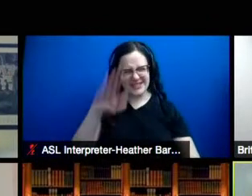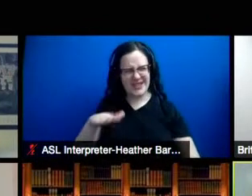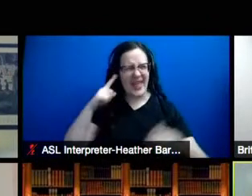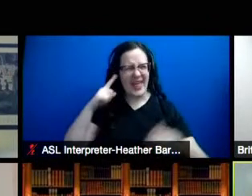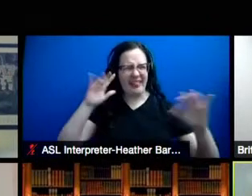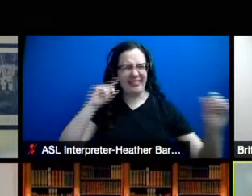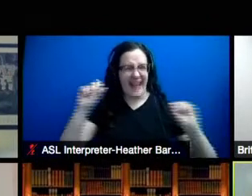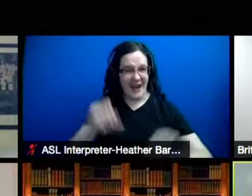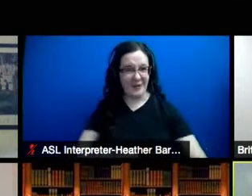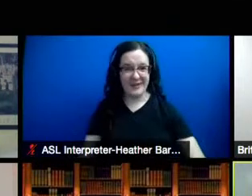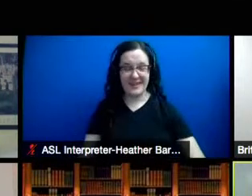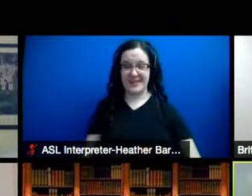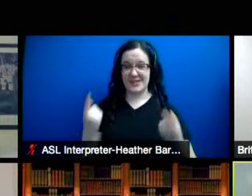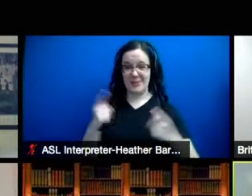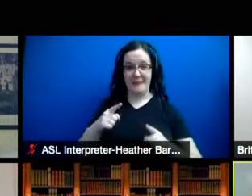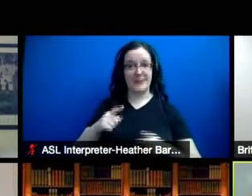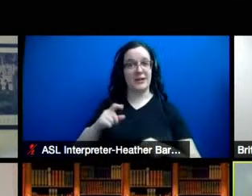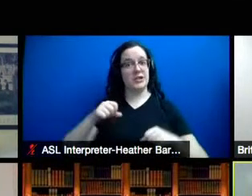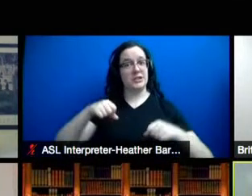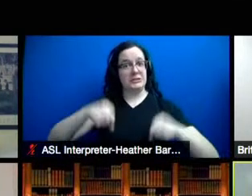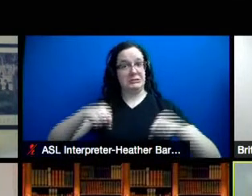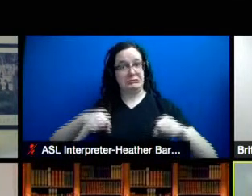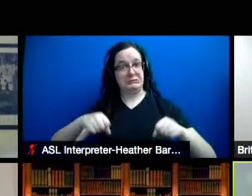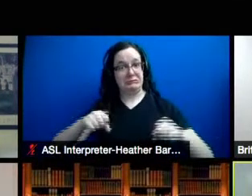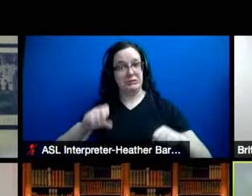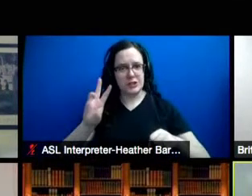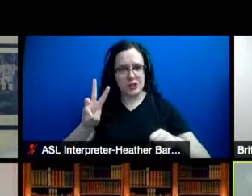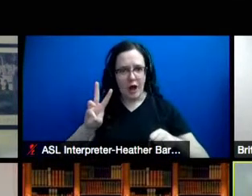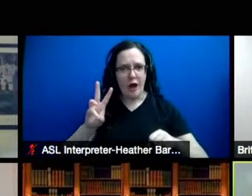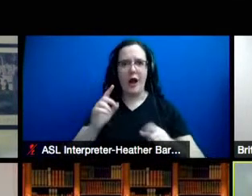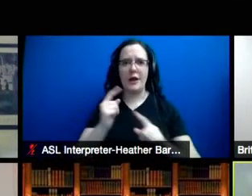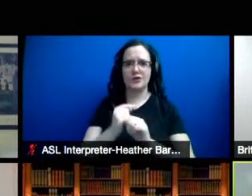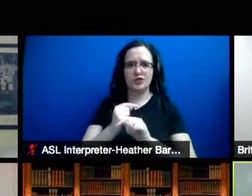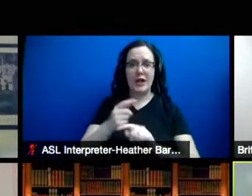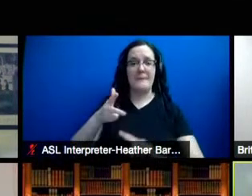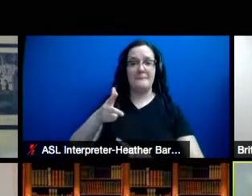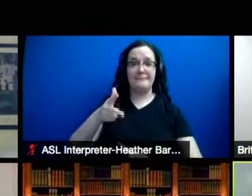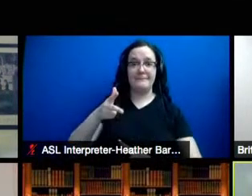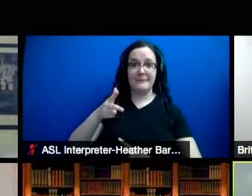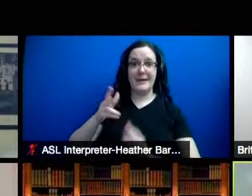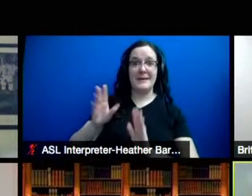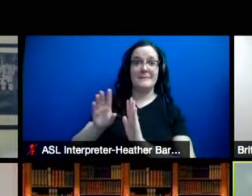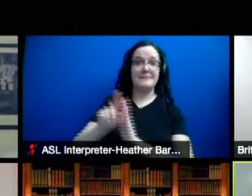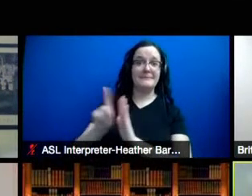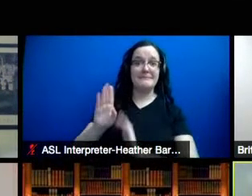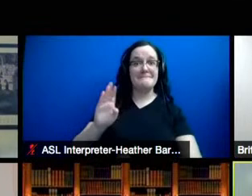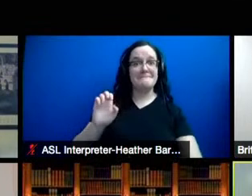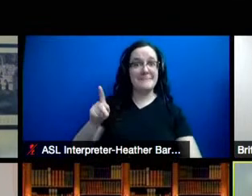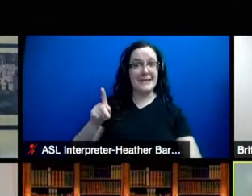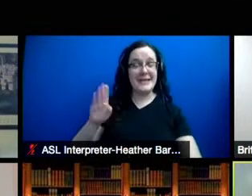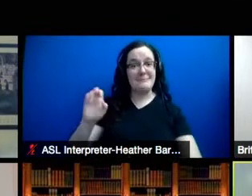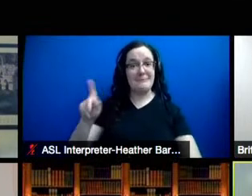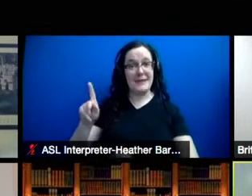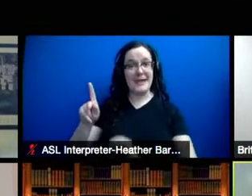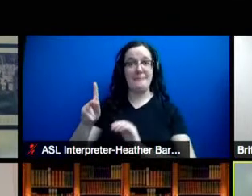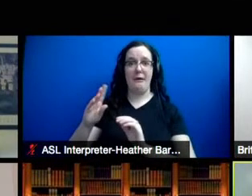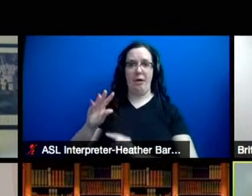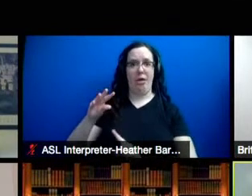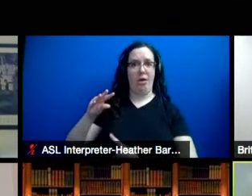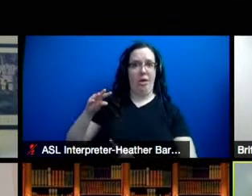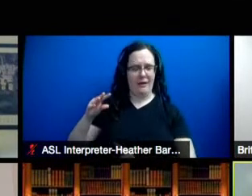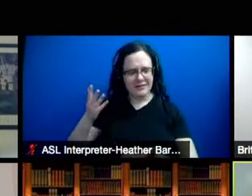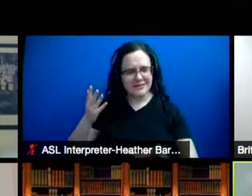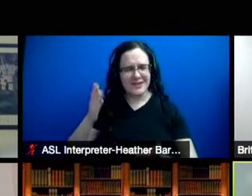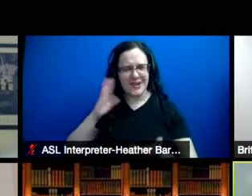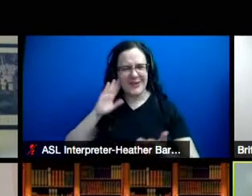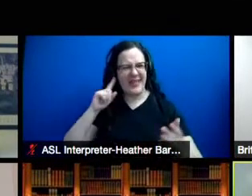pretty much guarantee that a lot of residents, besides me, a lot of residents will let you know how they feel about it. By